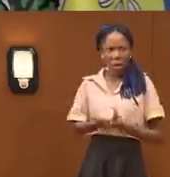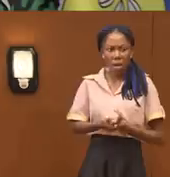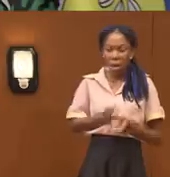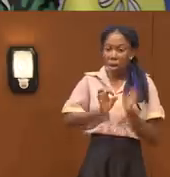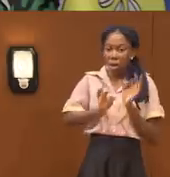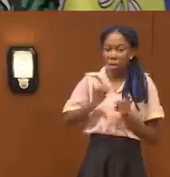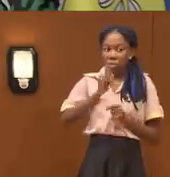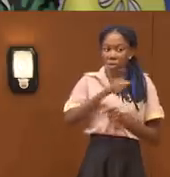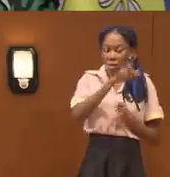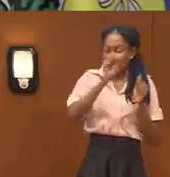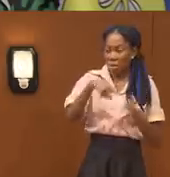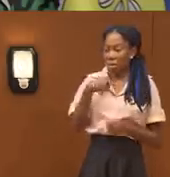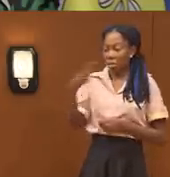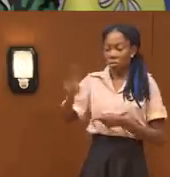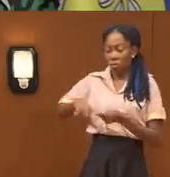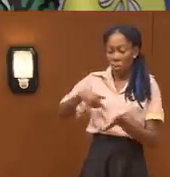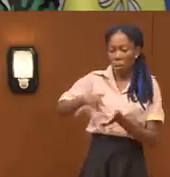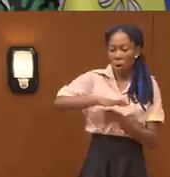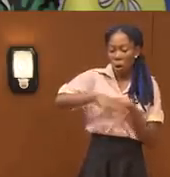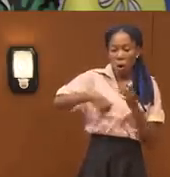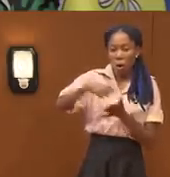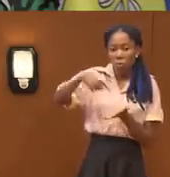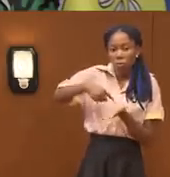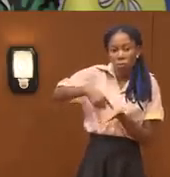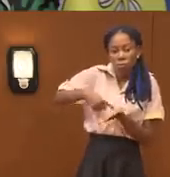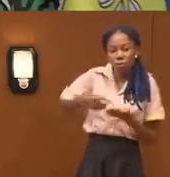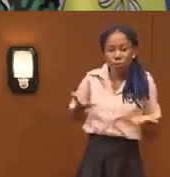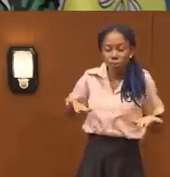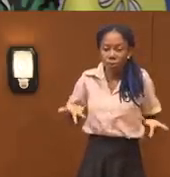judgment. It's what the law says. You must pay.